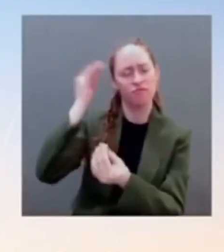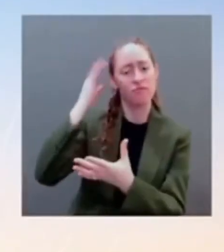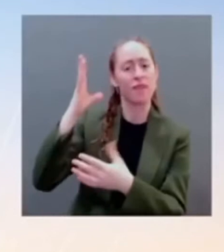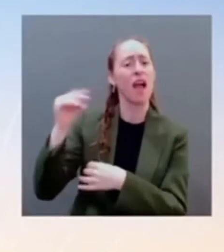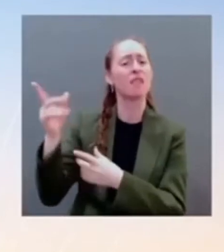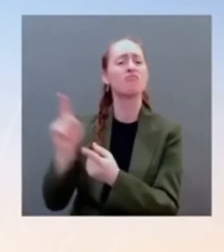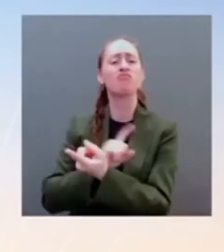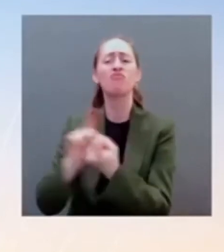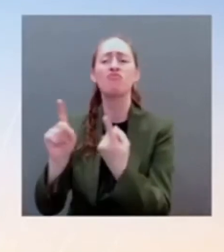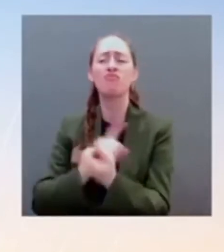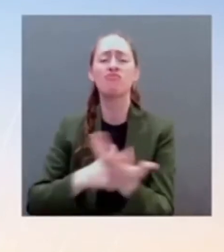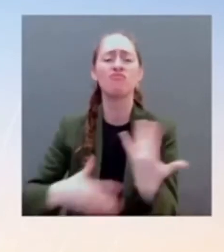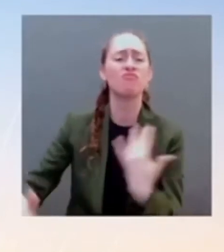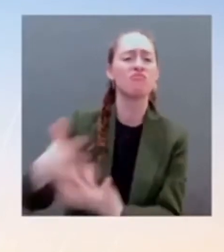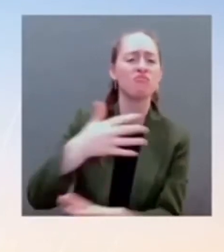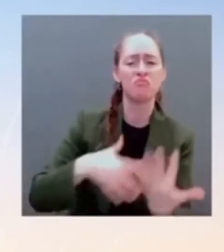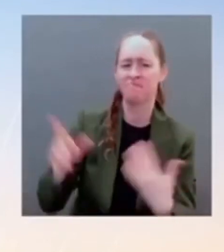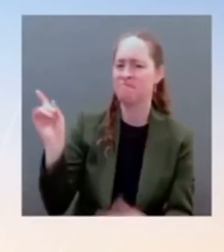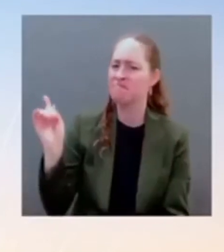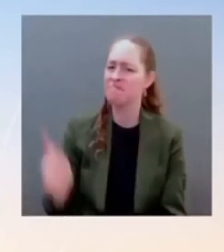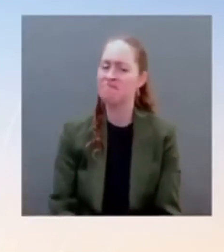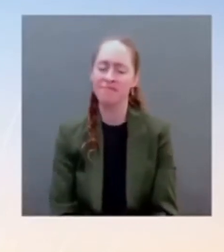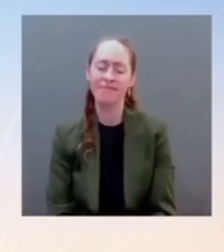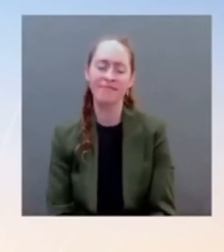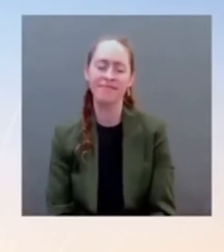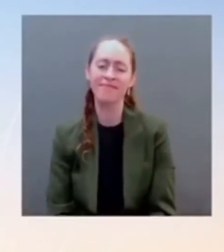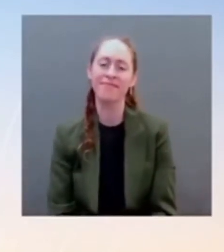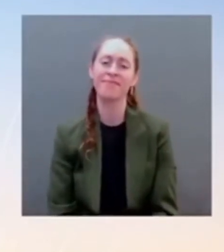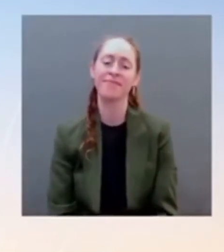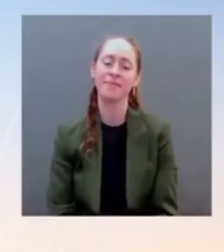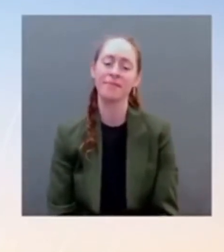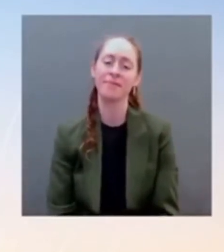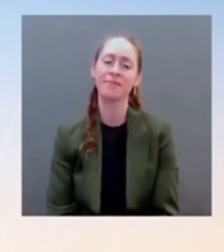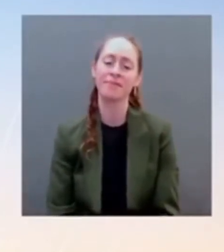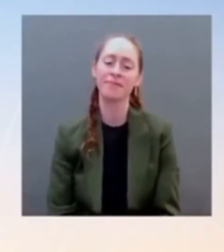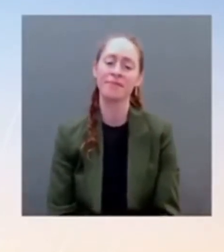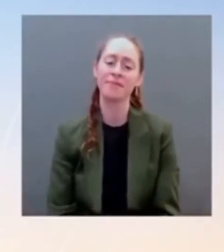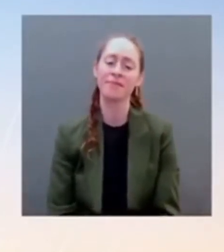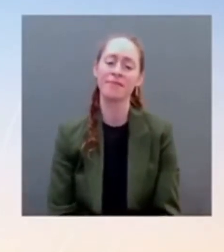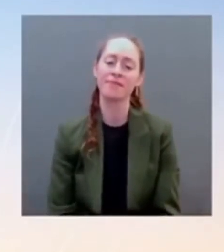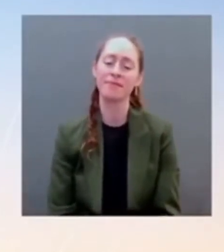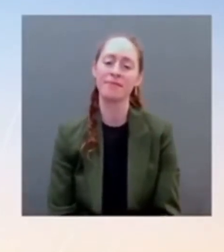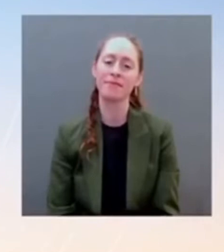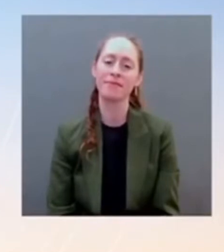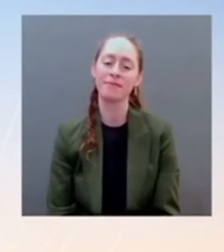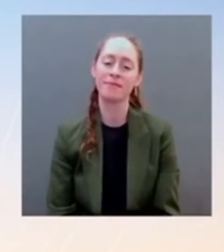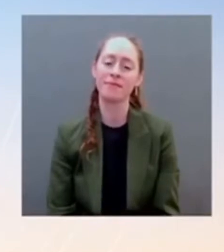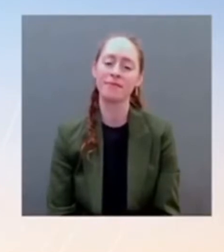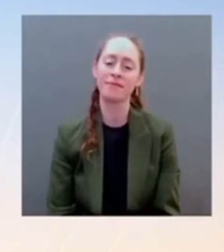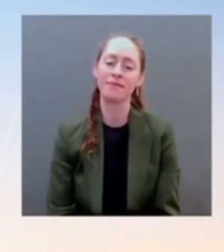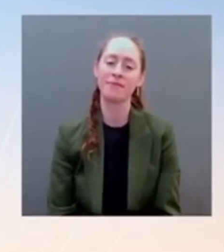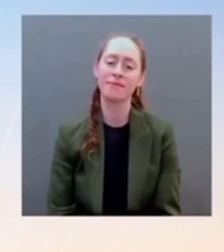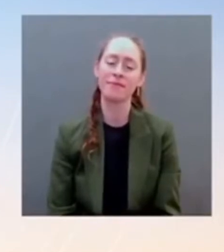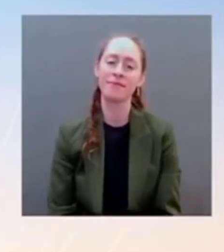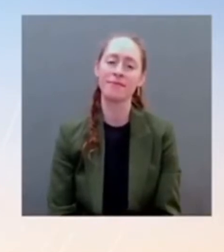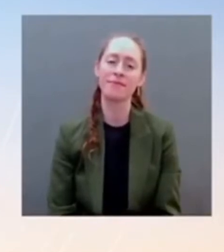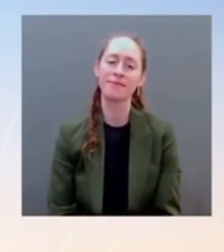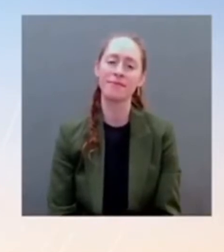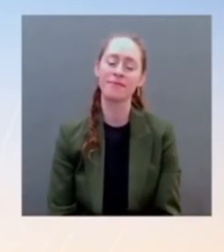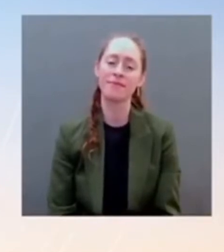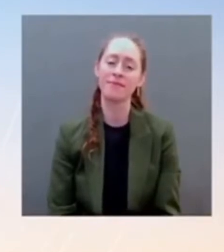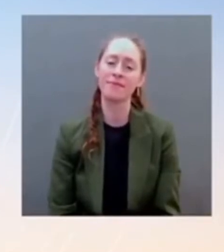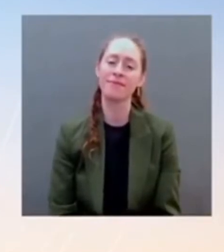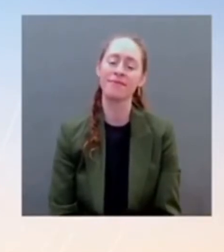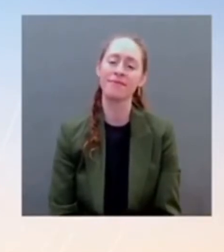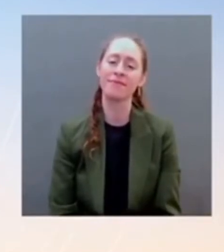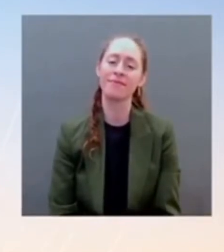Regarding Jen? Go ahead. I have a question here about following the recent Palestinian terror attacks from the Temple Mount and previous week of attacks that